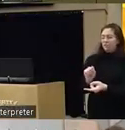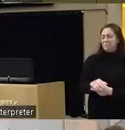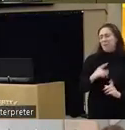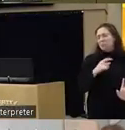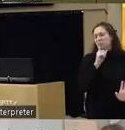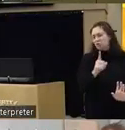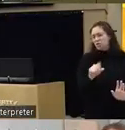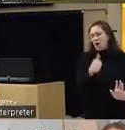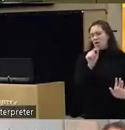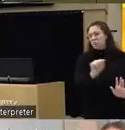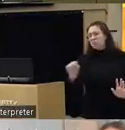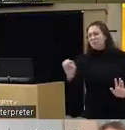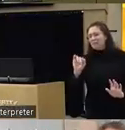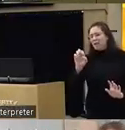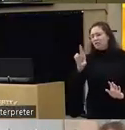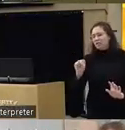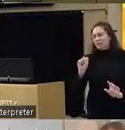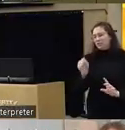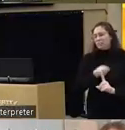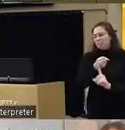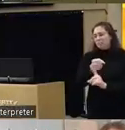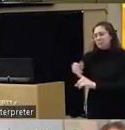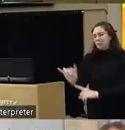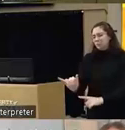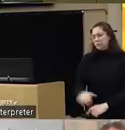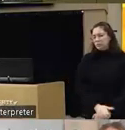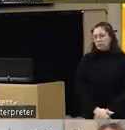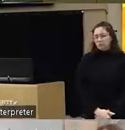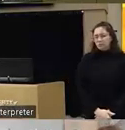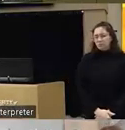that there are other factors that are playing into that as well.